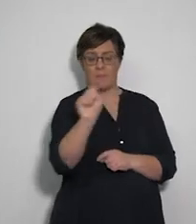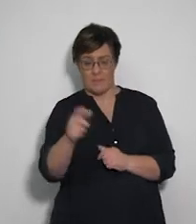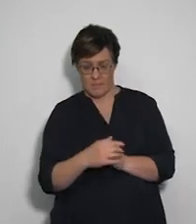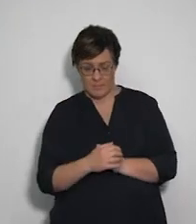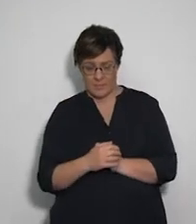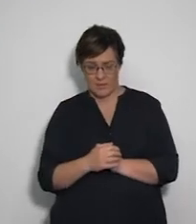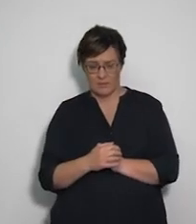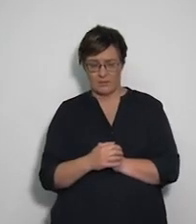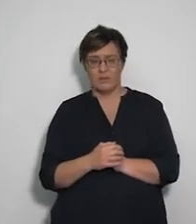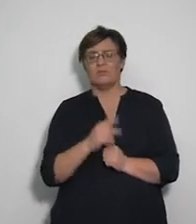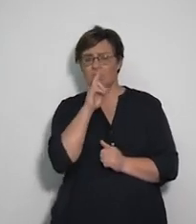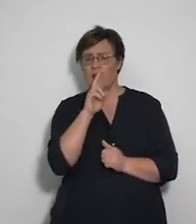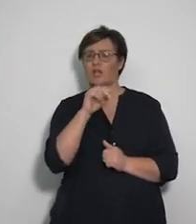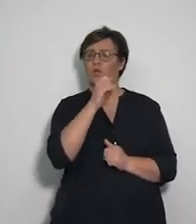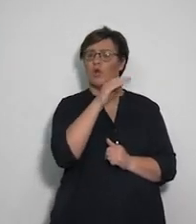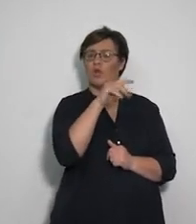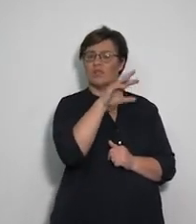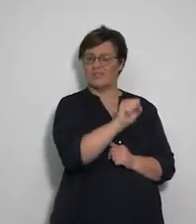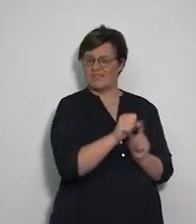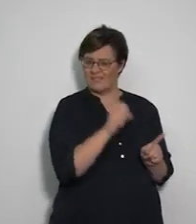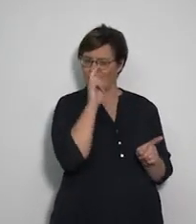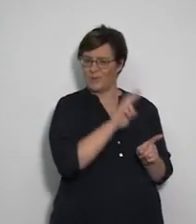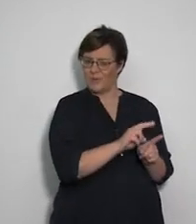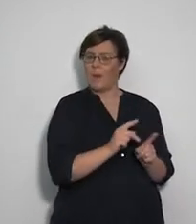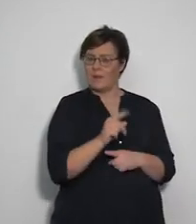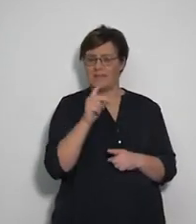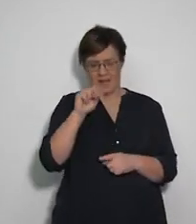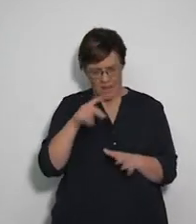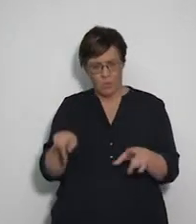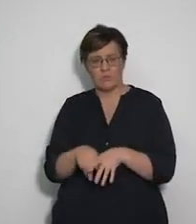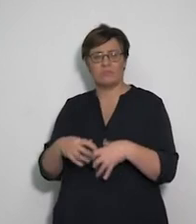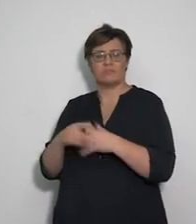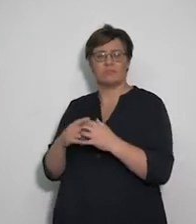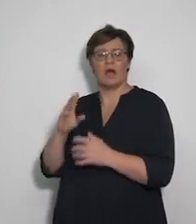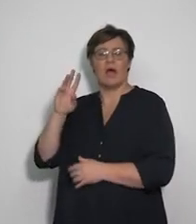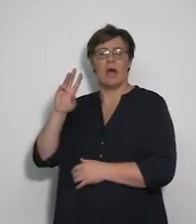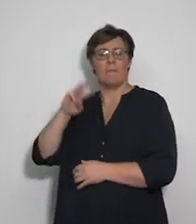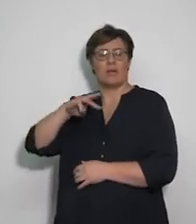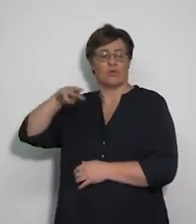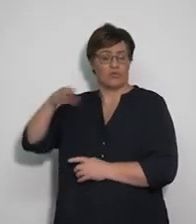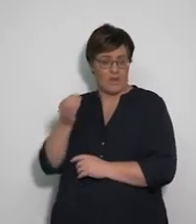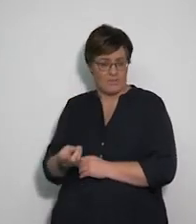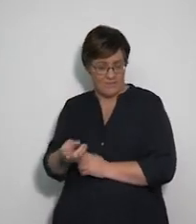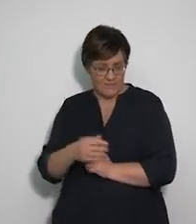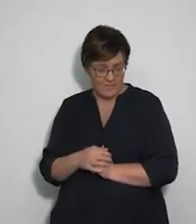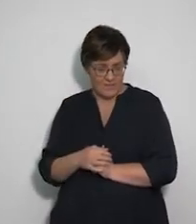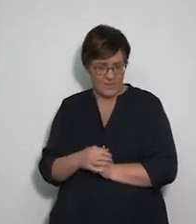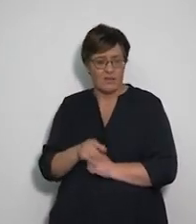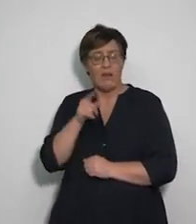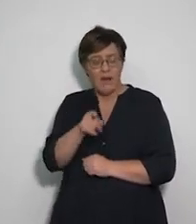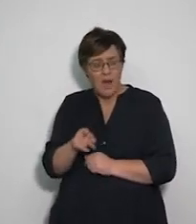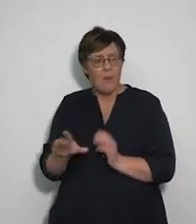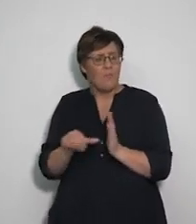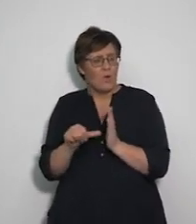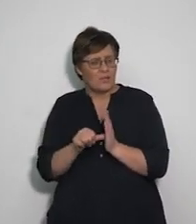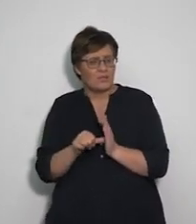For example, we've been looking at the nucleus. However, we do know that DNA is also found in the mitochondria, and it plays an important role